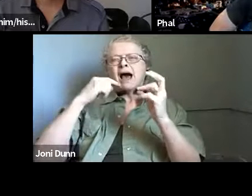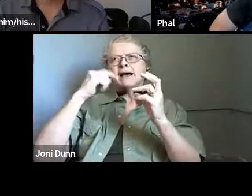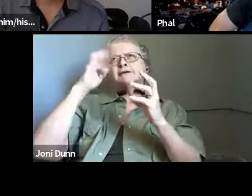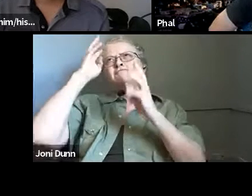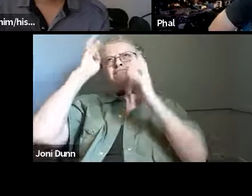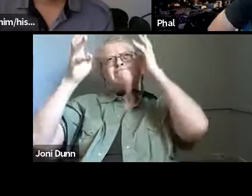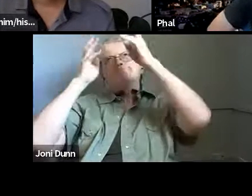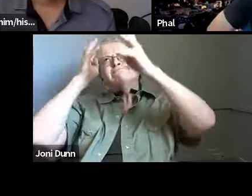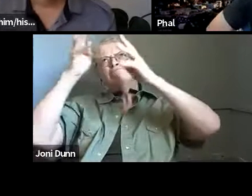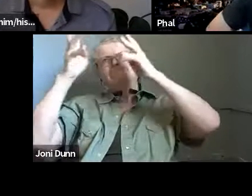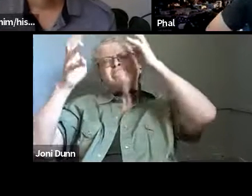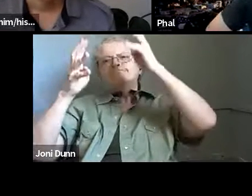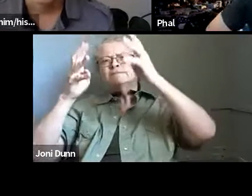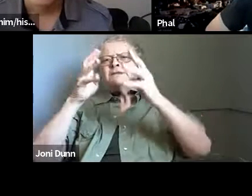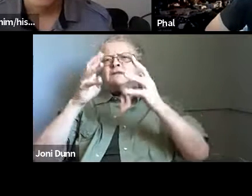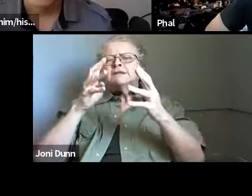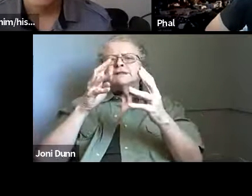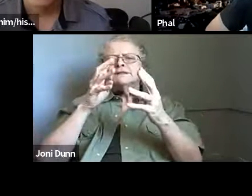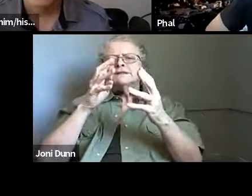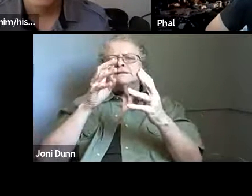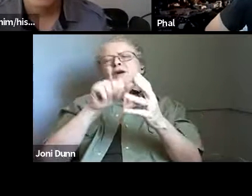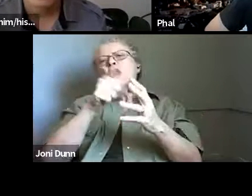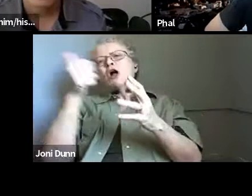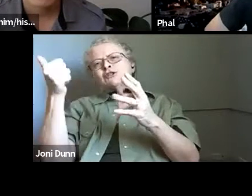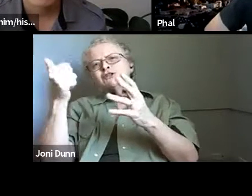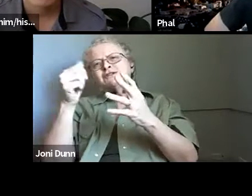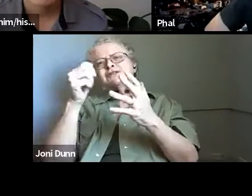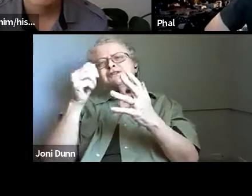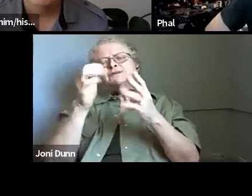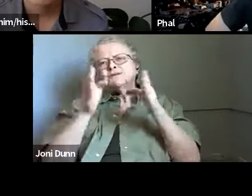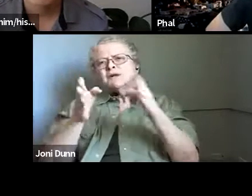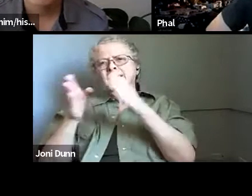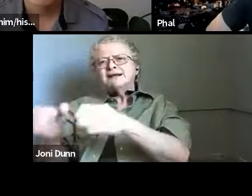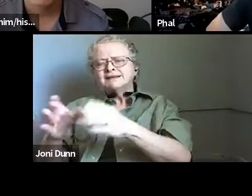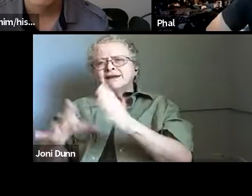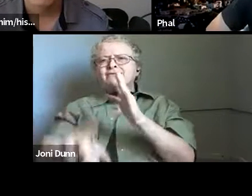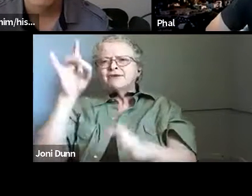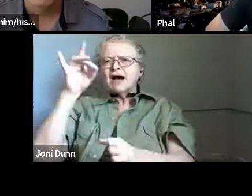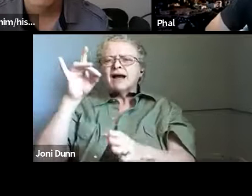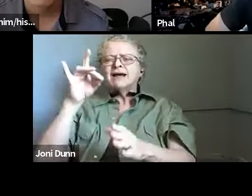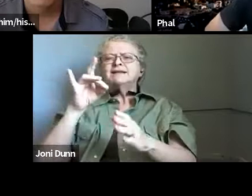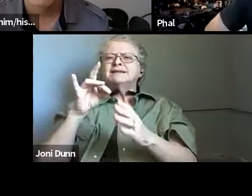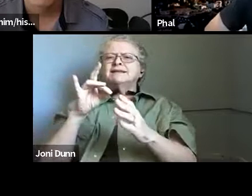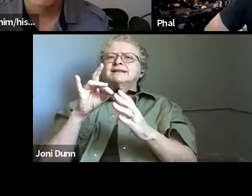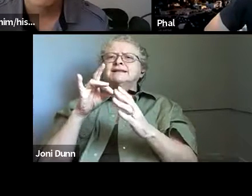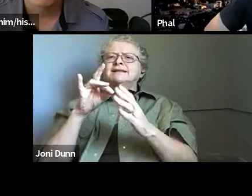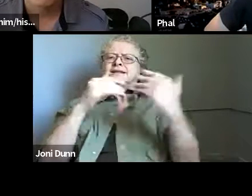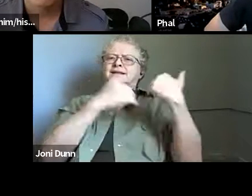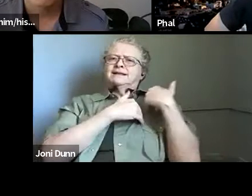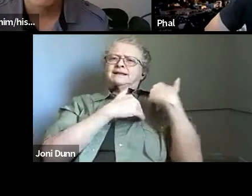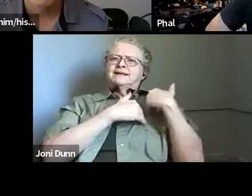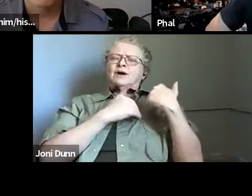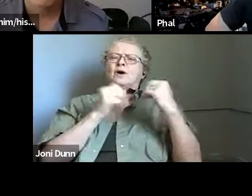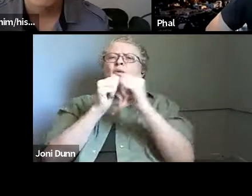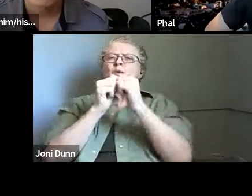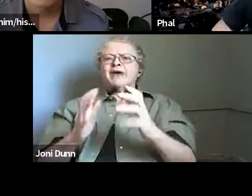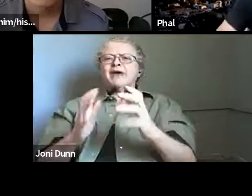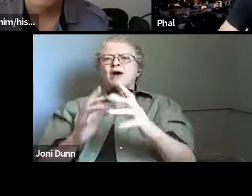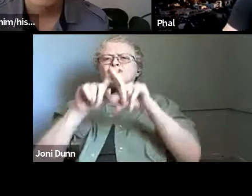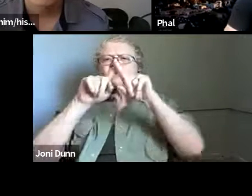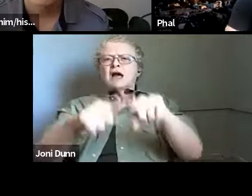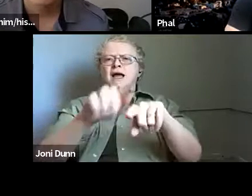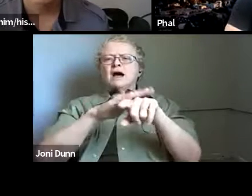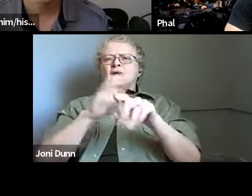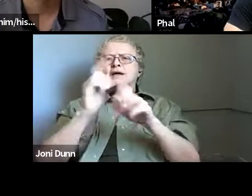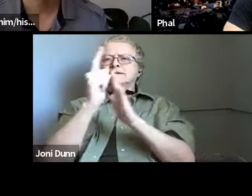creating safety, centering survivors, and finding accountability for harm without relying on the carceral state, right? And to also name that this